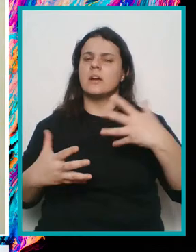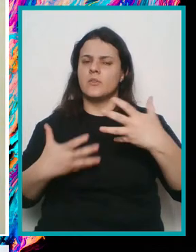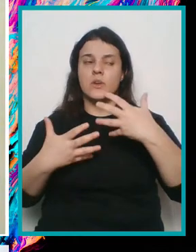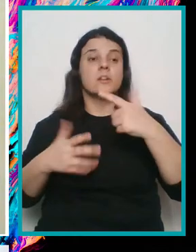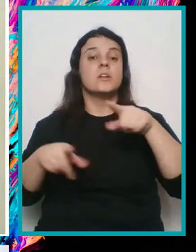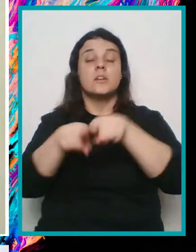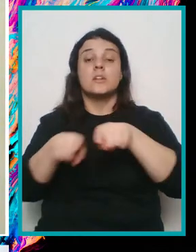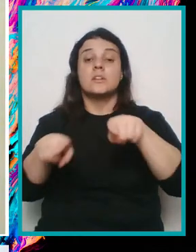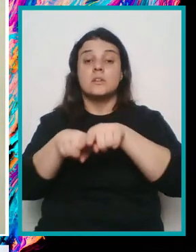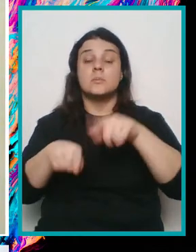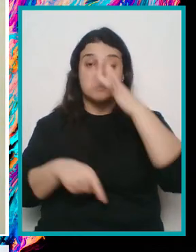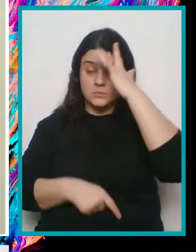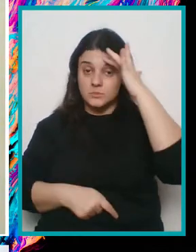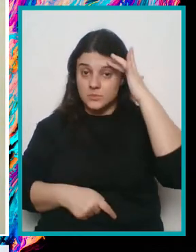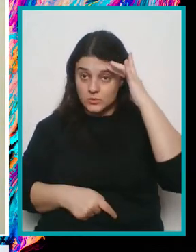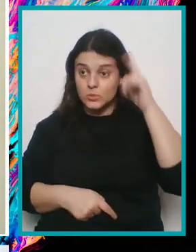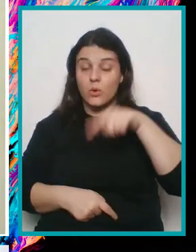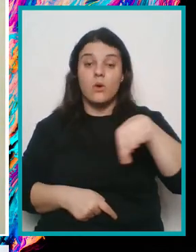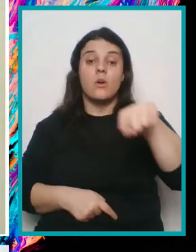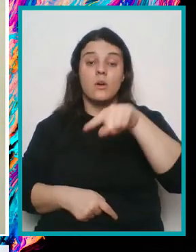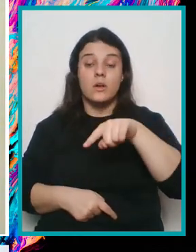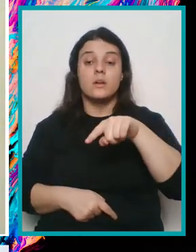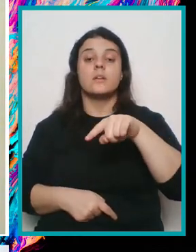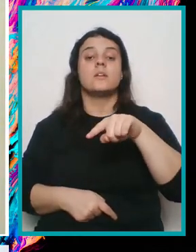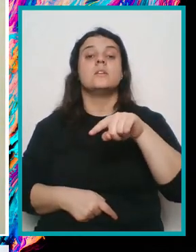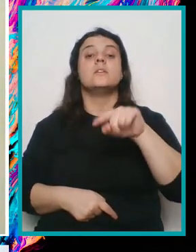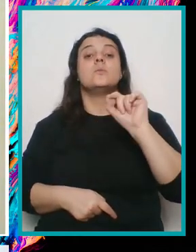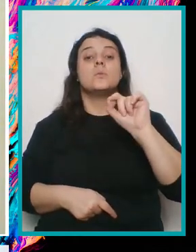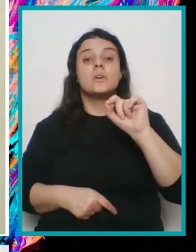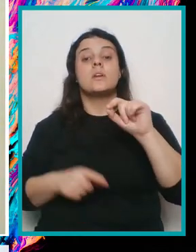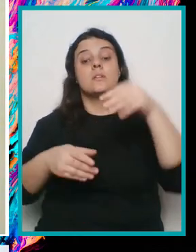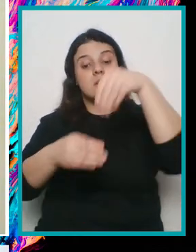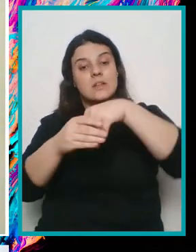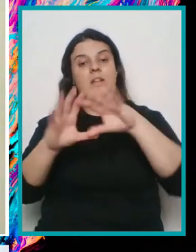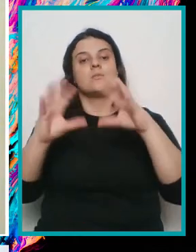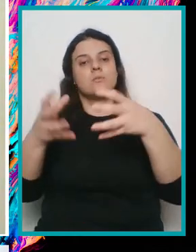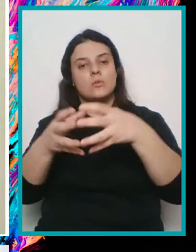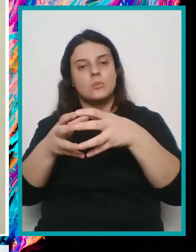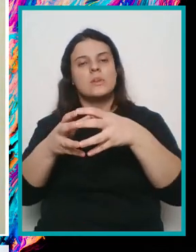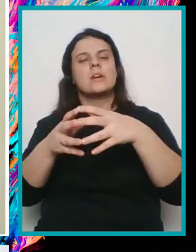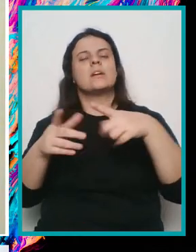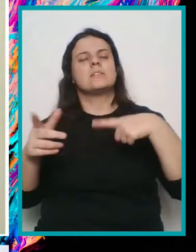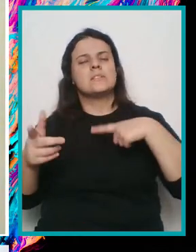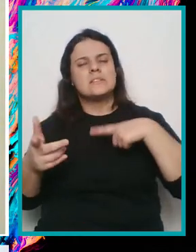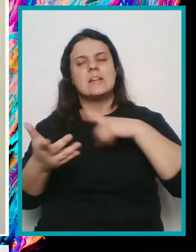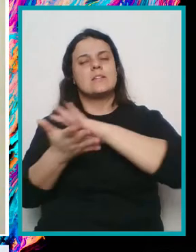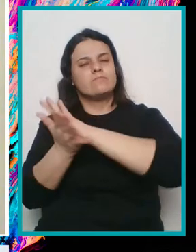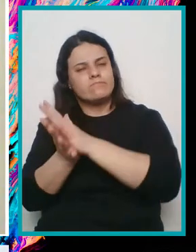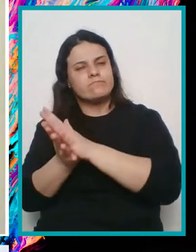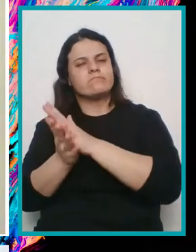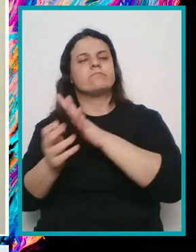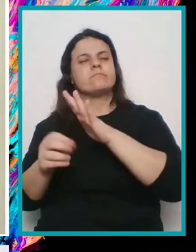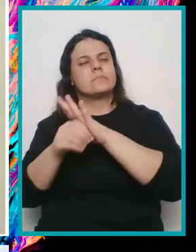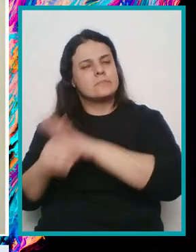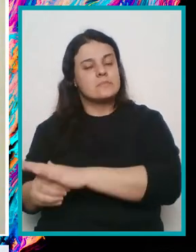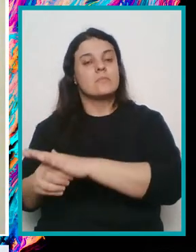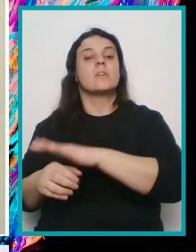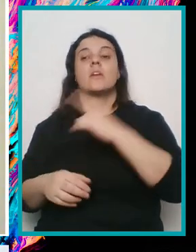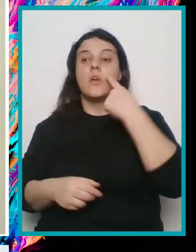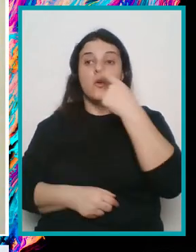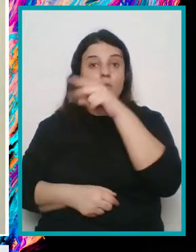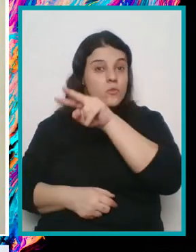surrounded by waste dumps, by incinerators. Most of these